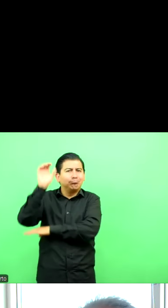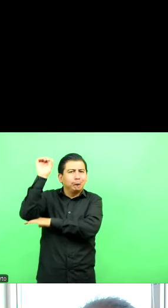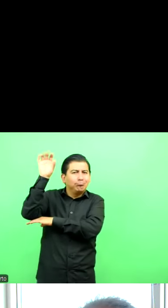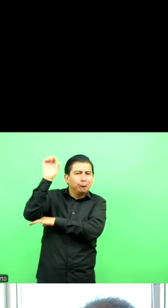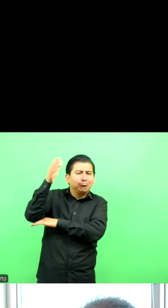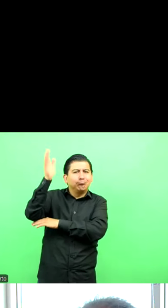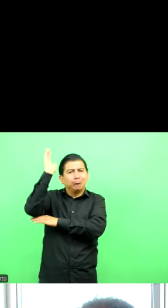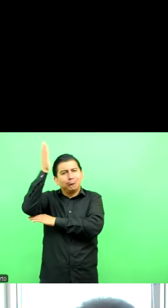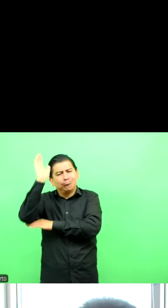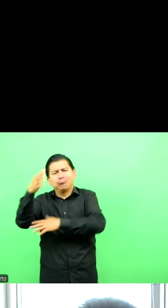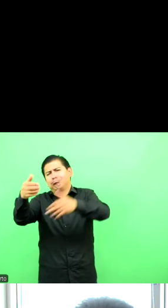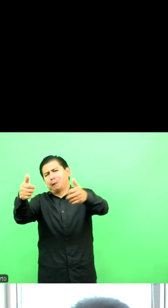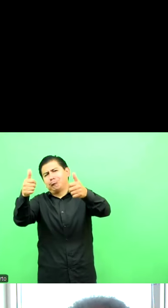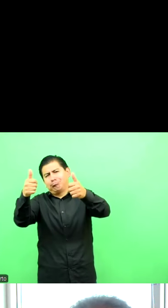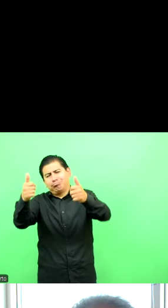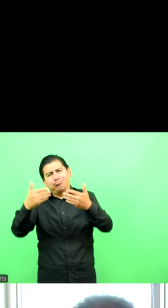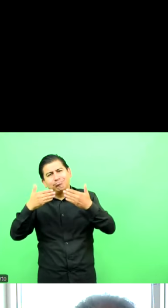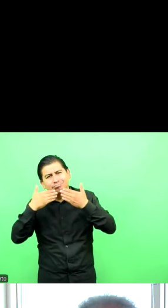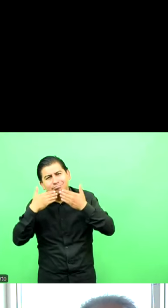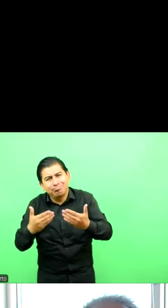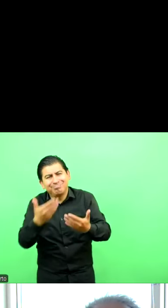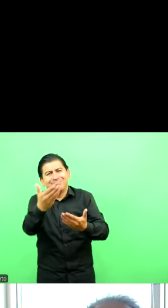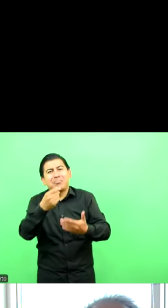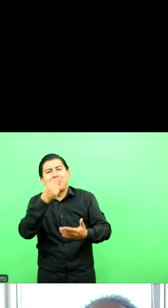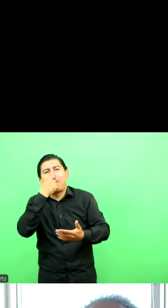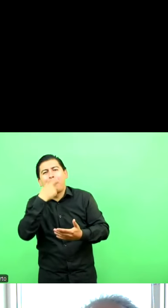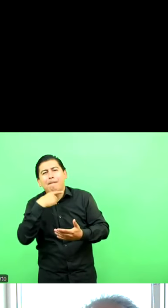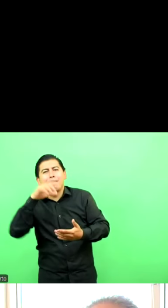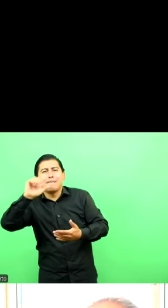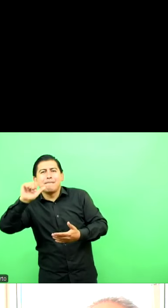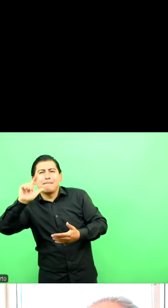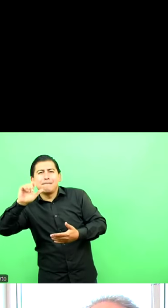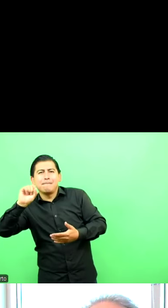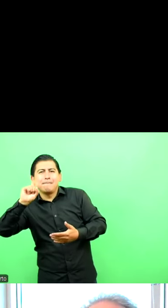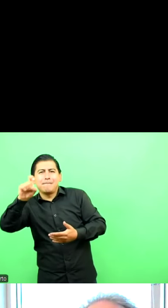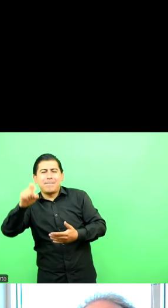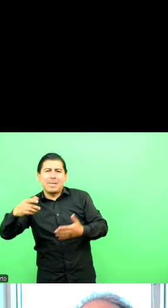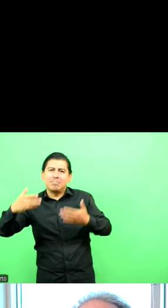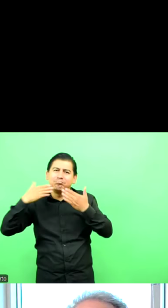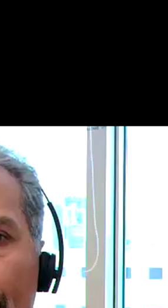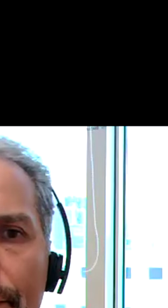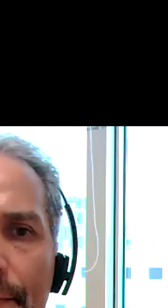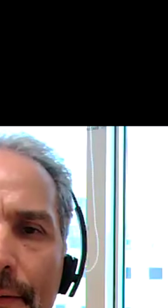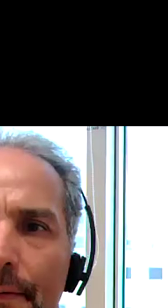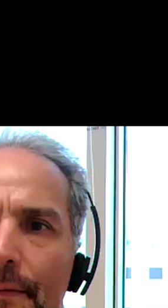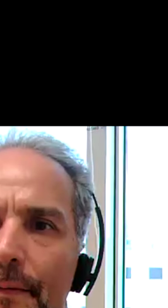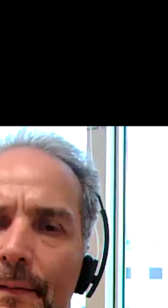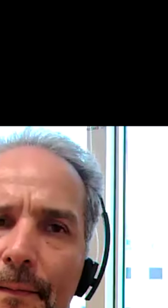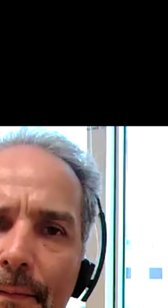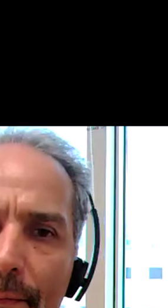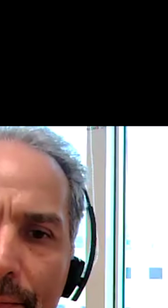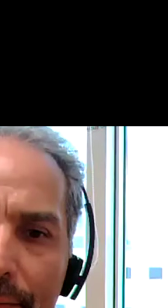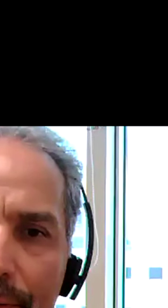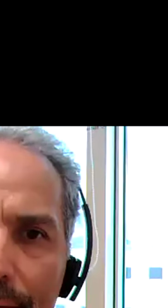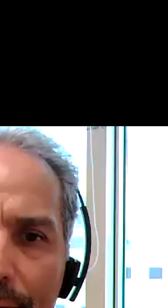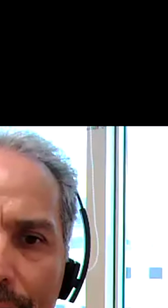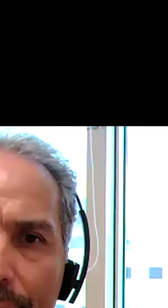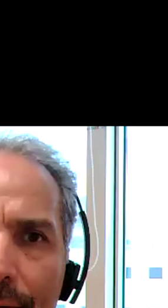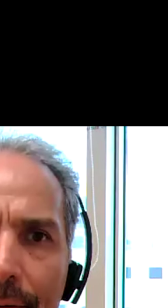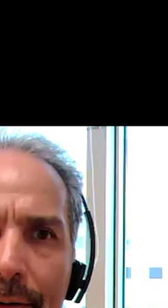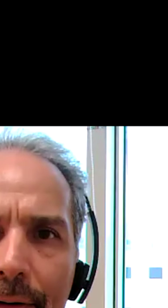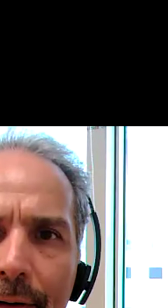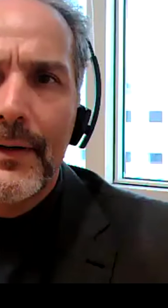in our collaborative work. Thank you very much. Thank you very much, Dr. Ravaghi. That was Mercy.